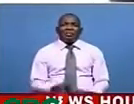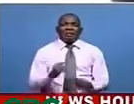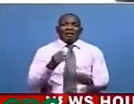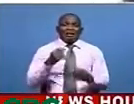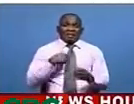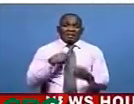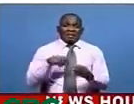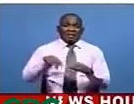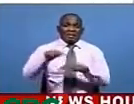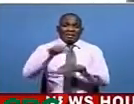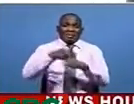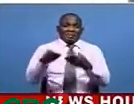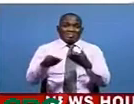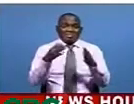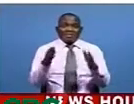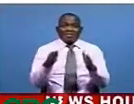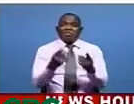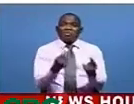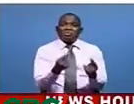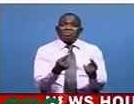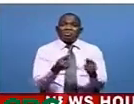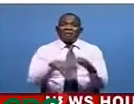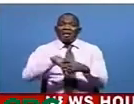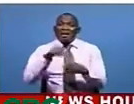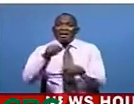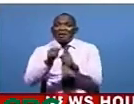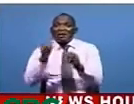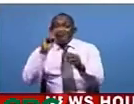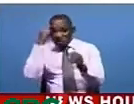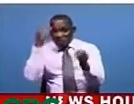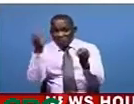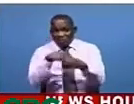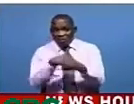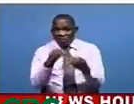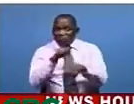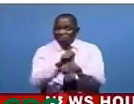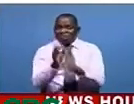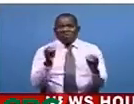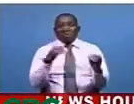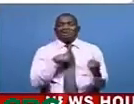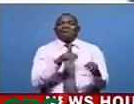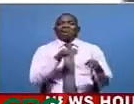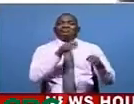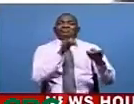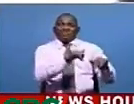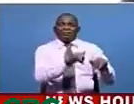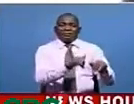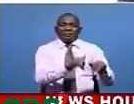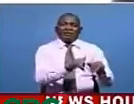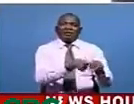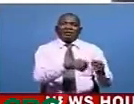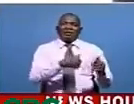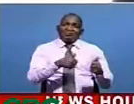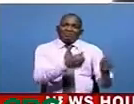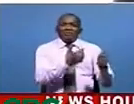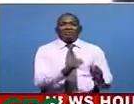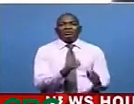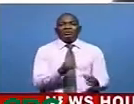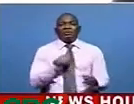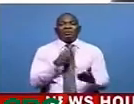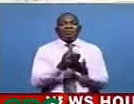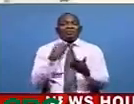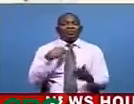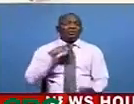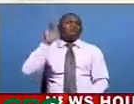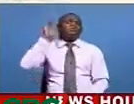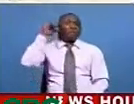national service, I've been on the streets. When I say on the street, this is what I mean by on the street. So, and yet, I'm collaborating for